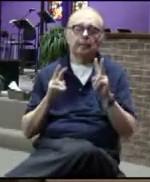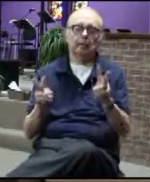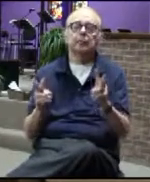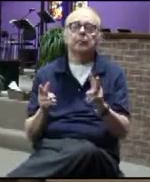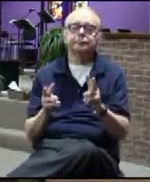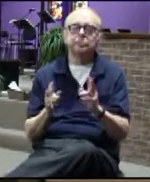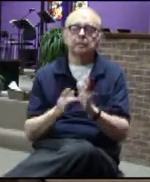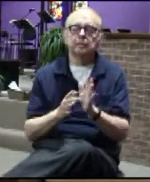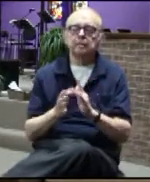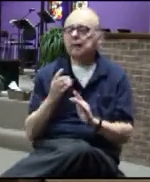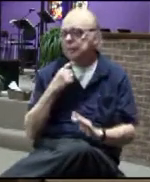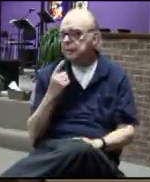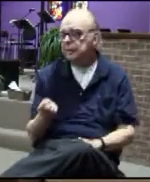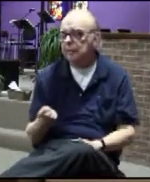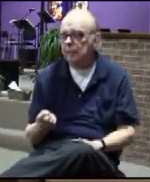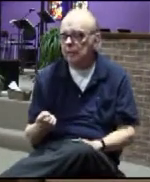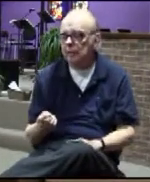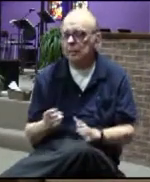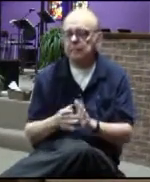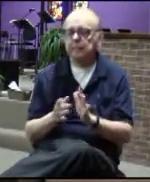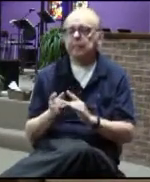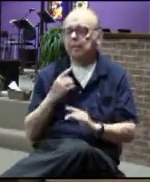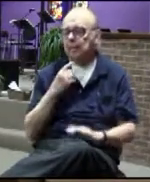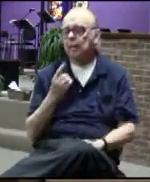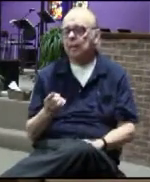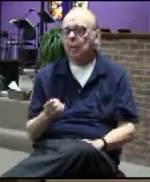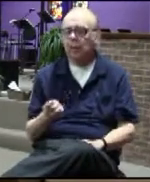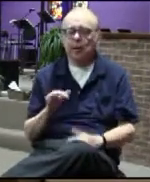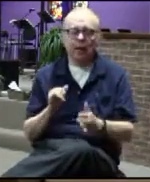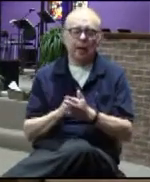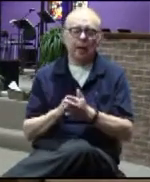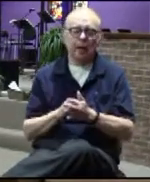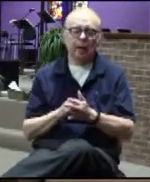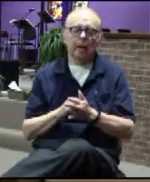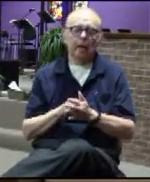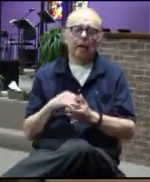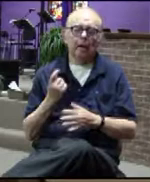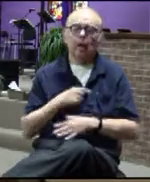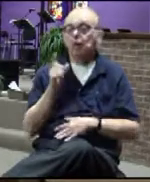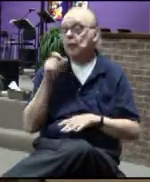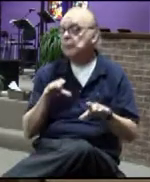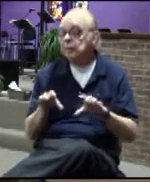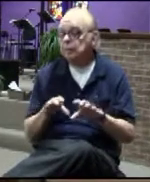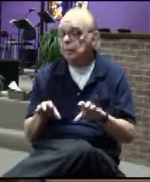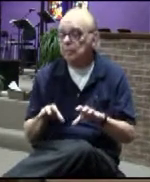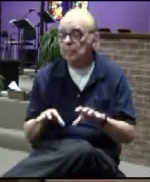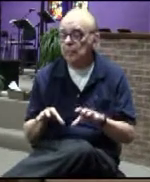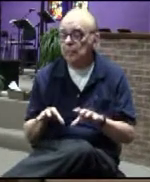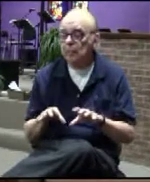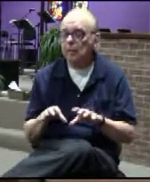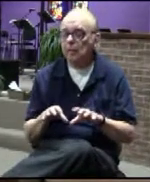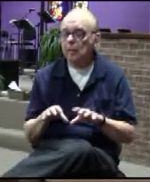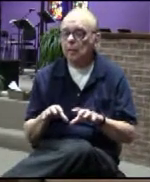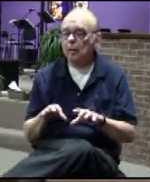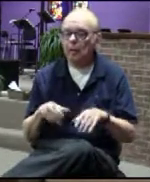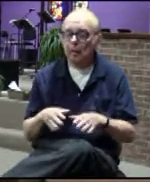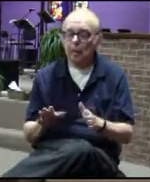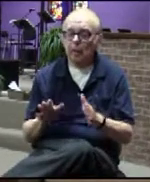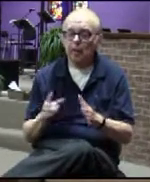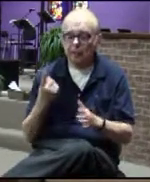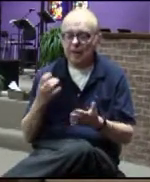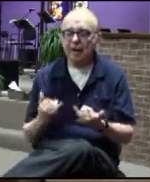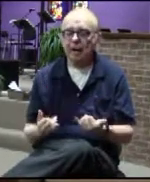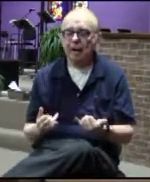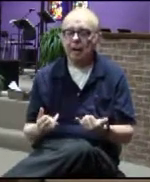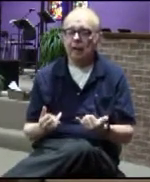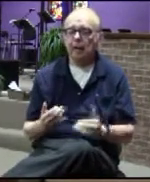what Jesus said Jesus said this we must do allow it for now